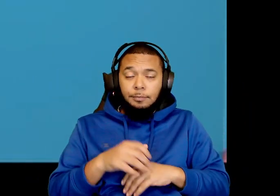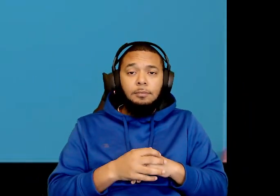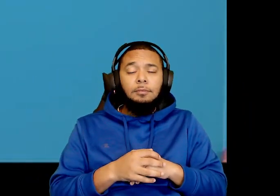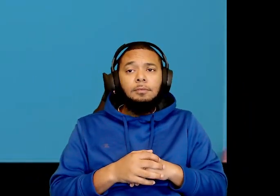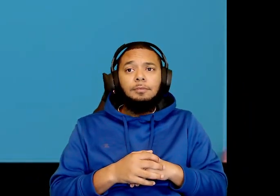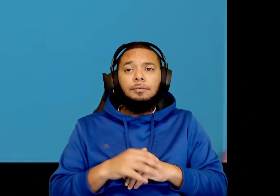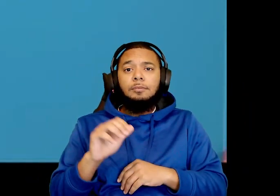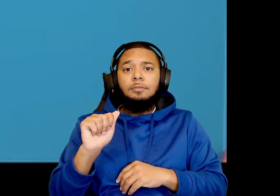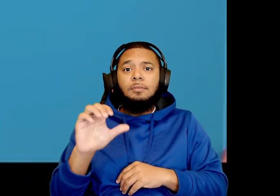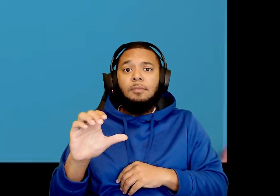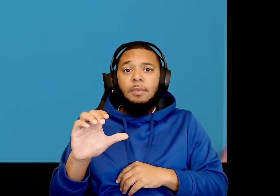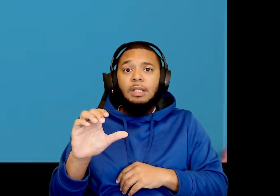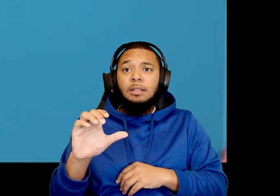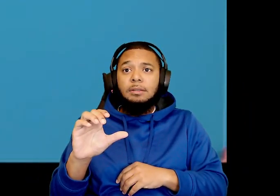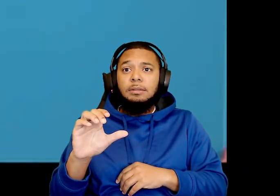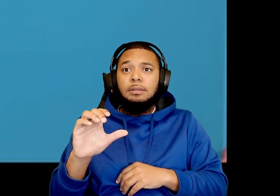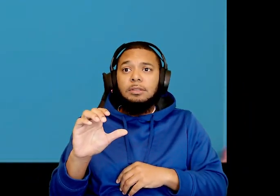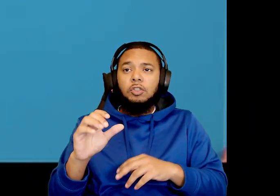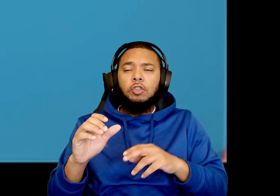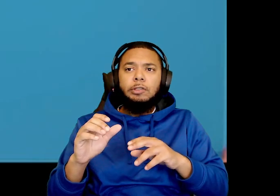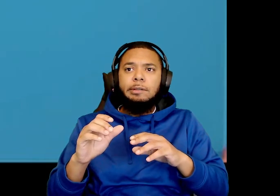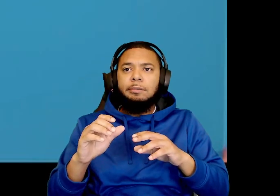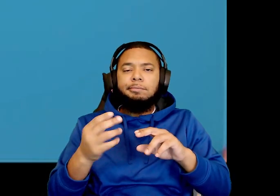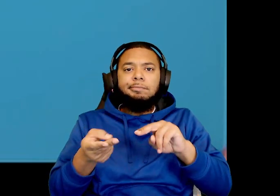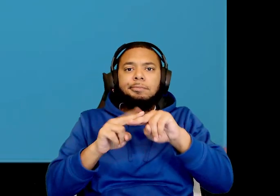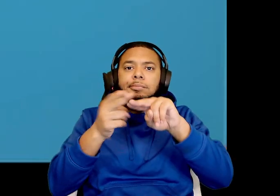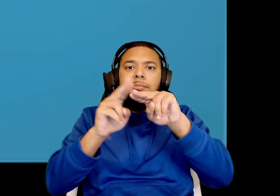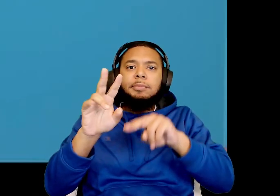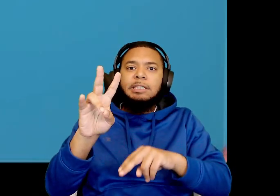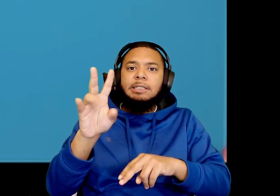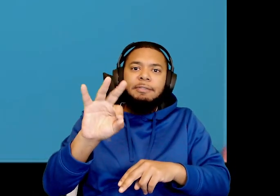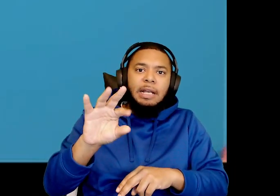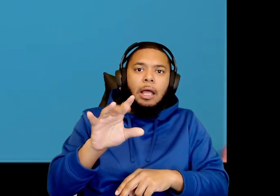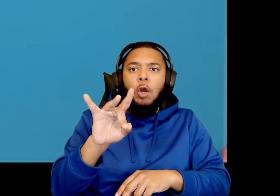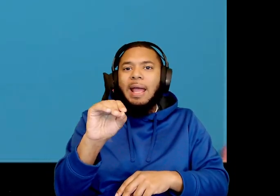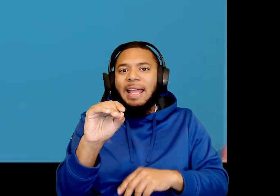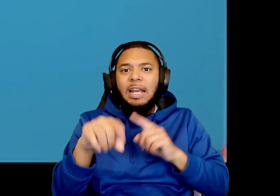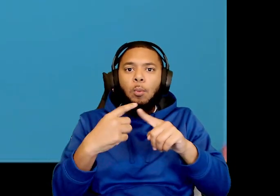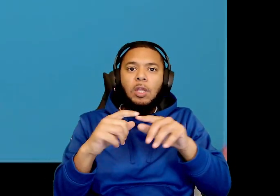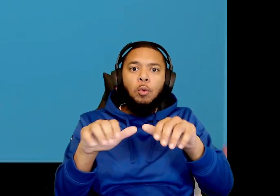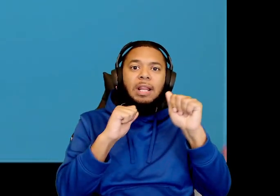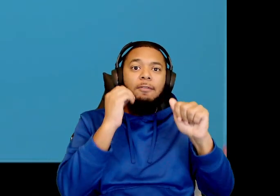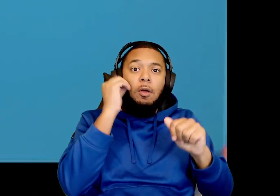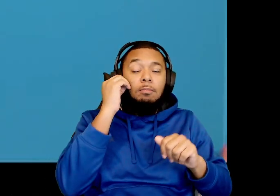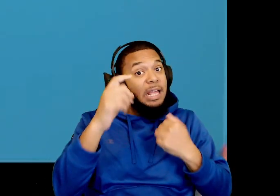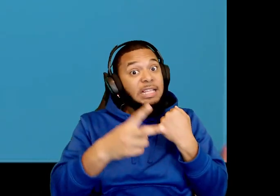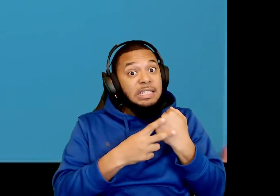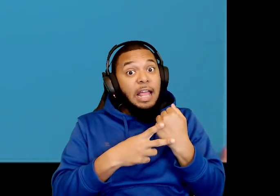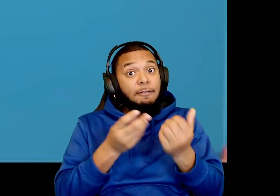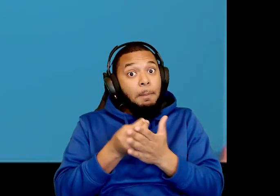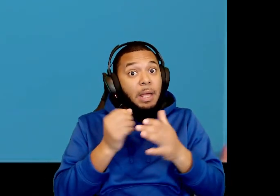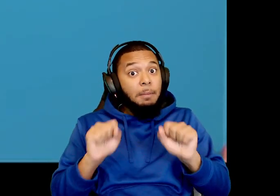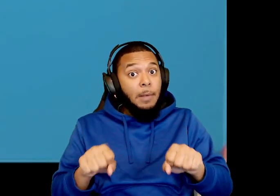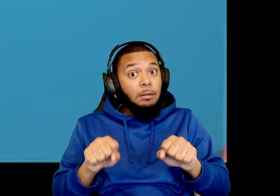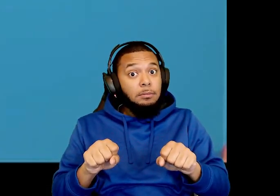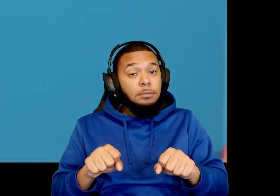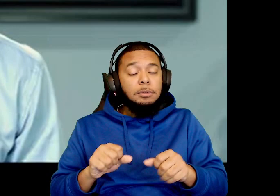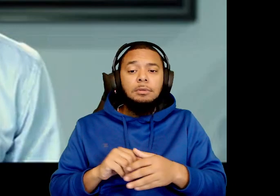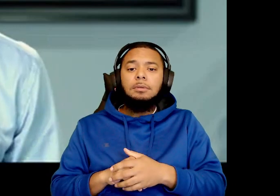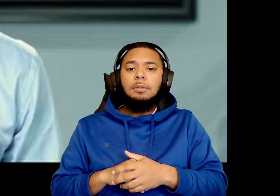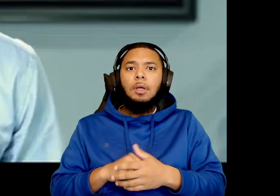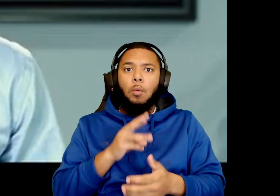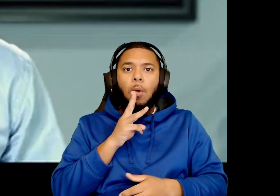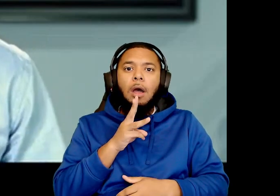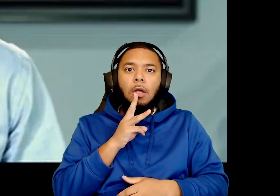air conditioner up to 79 or 80 when you leave for the day? That can save you a lot of money on your electric bills.